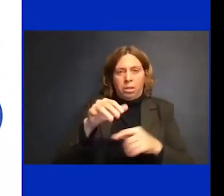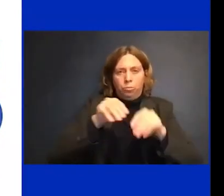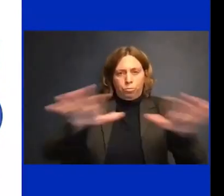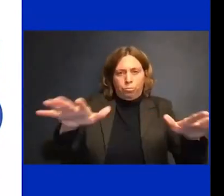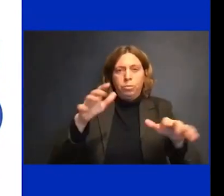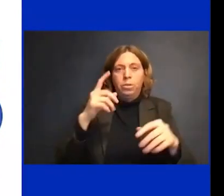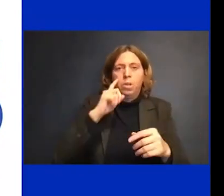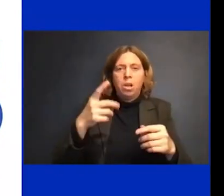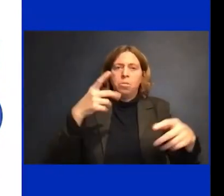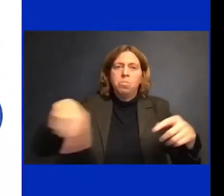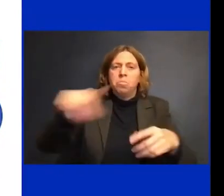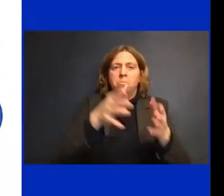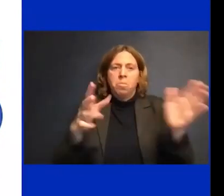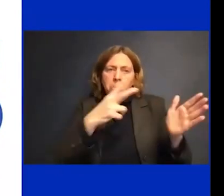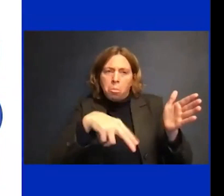and the Javits Center,